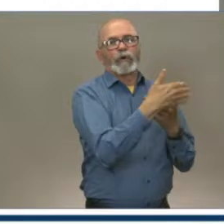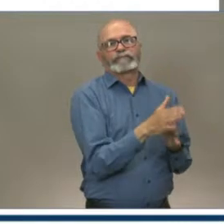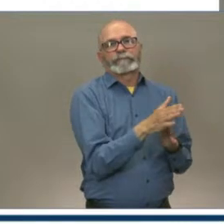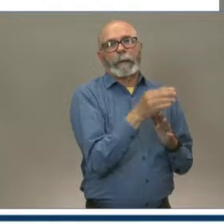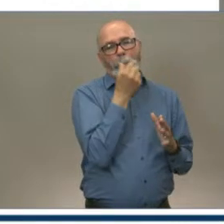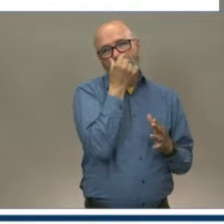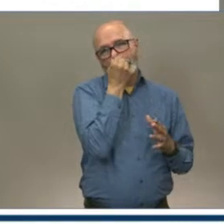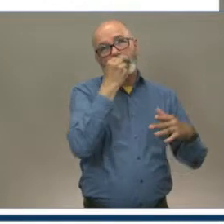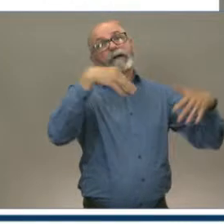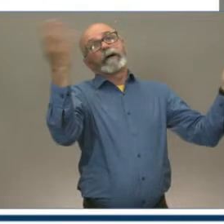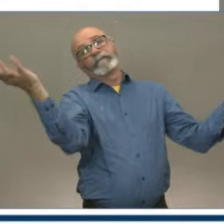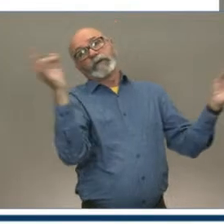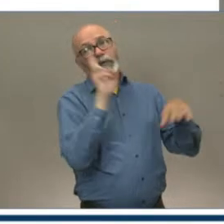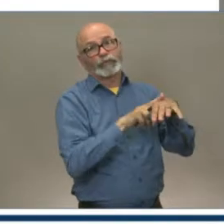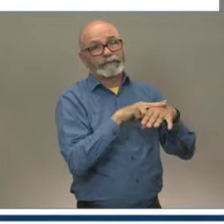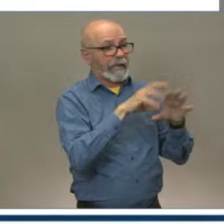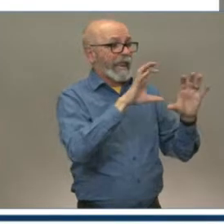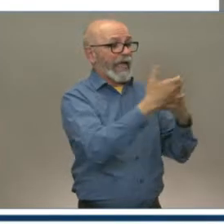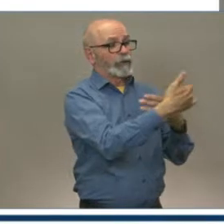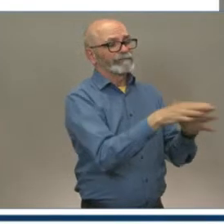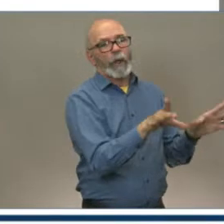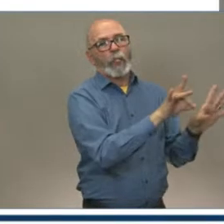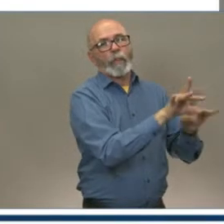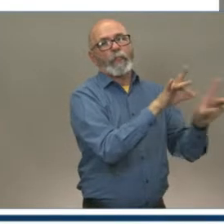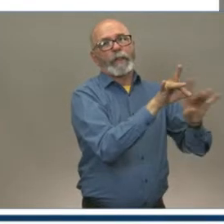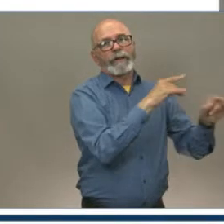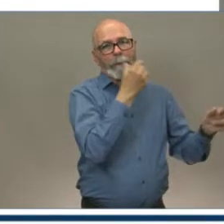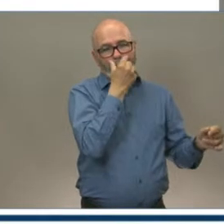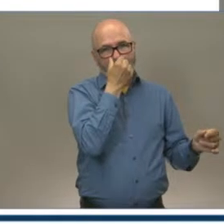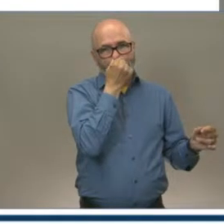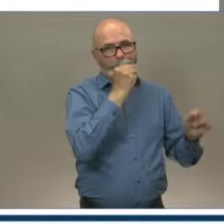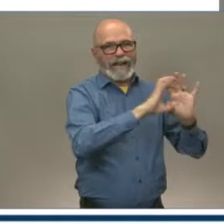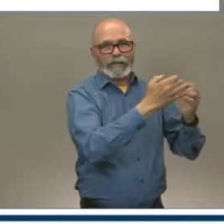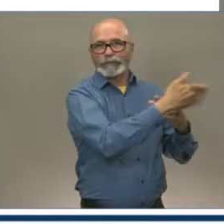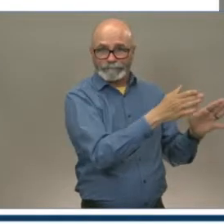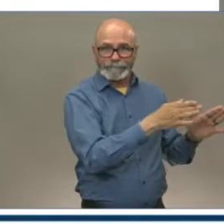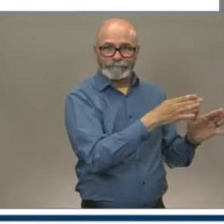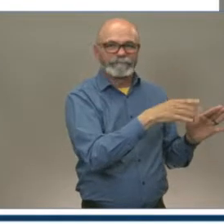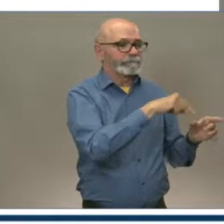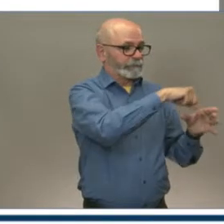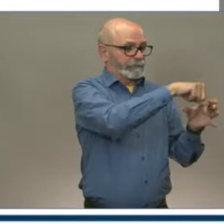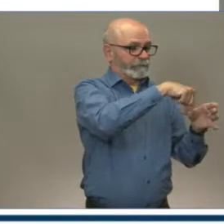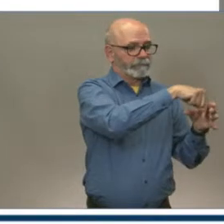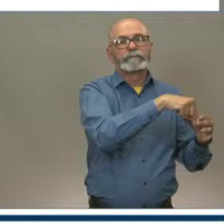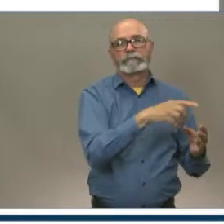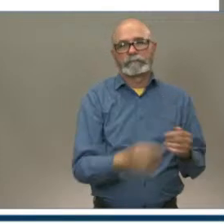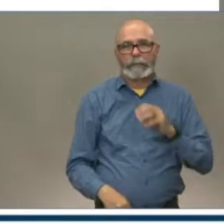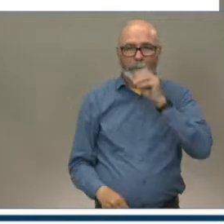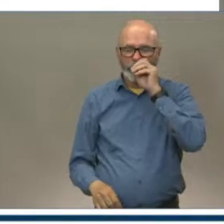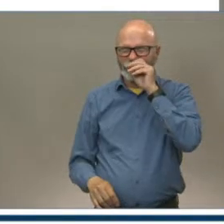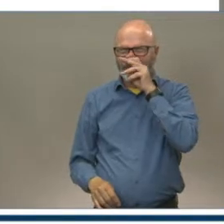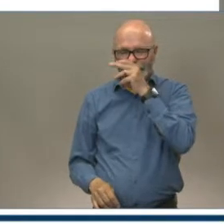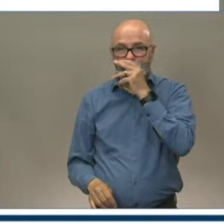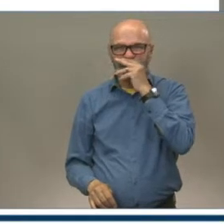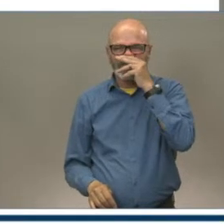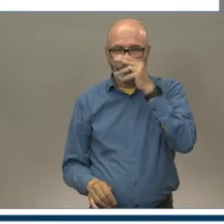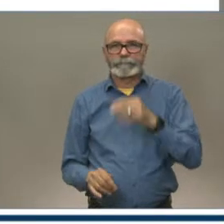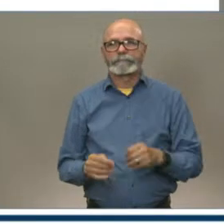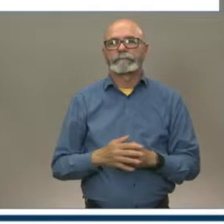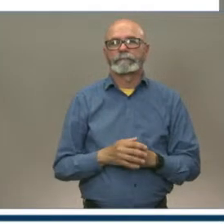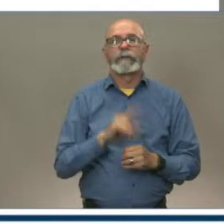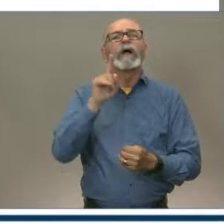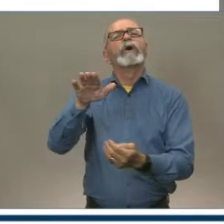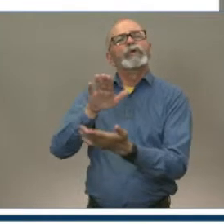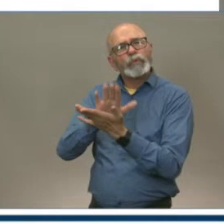have a classroom situation, but only within an individual classroom. I think it's important to understand that our schools remain safe.